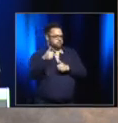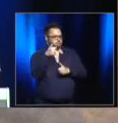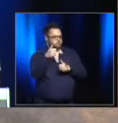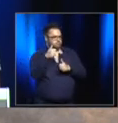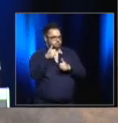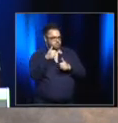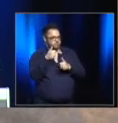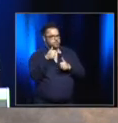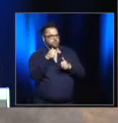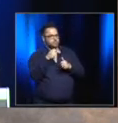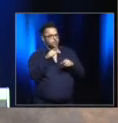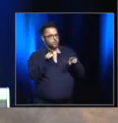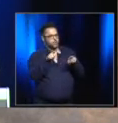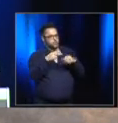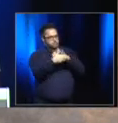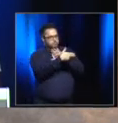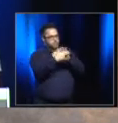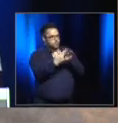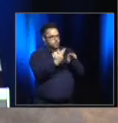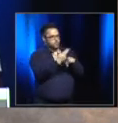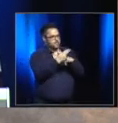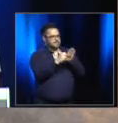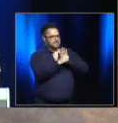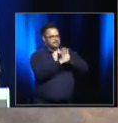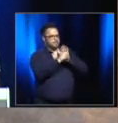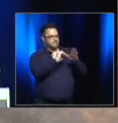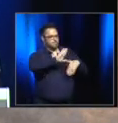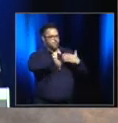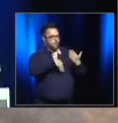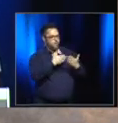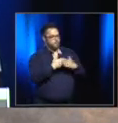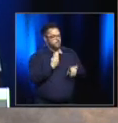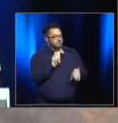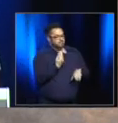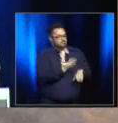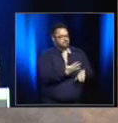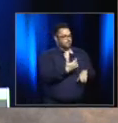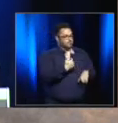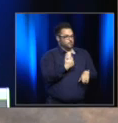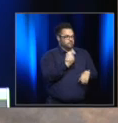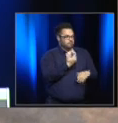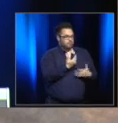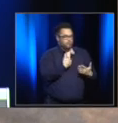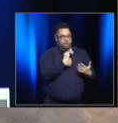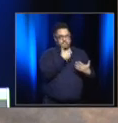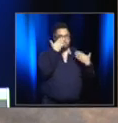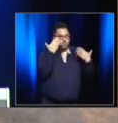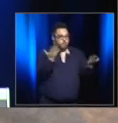is we just don't know enough. Back in 1984, we